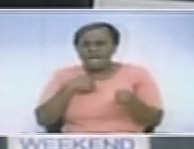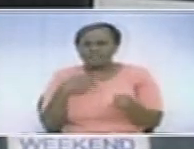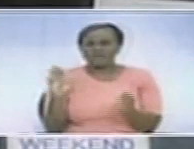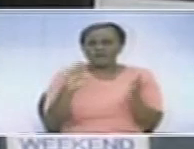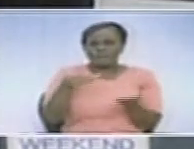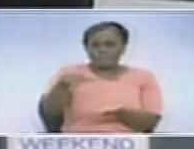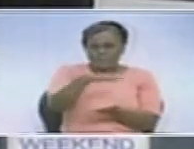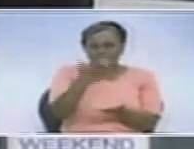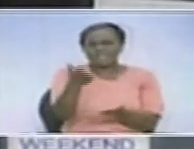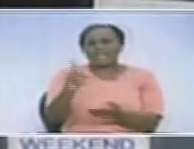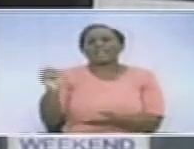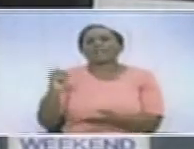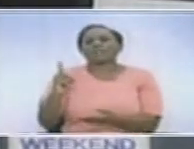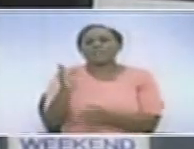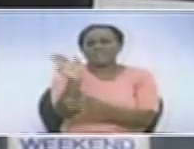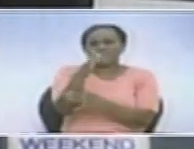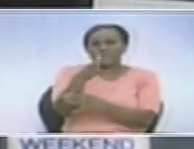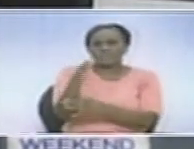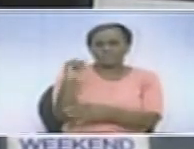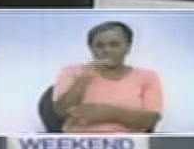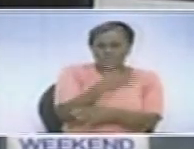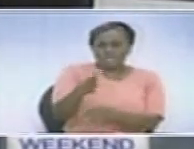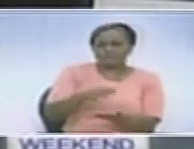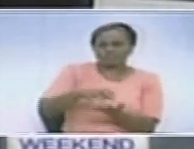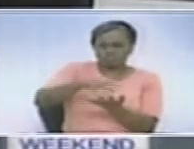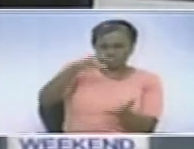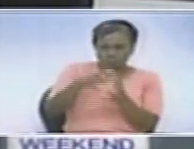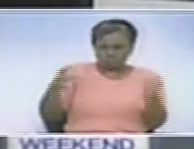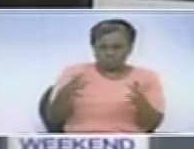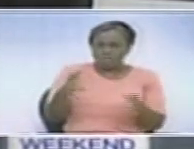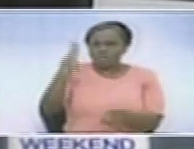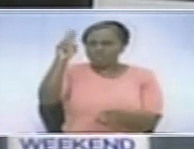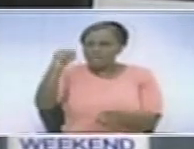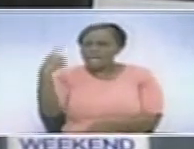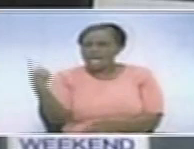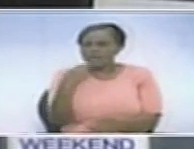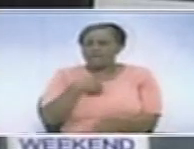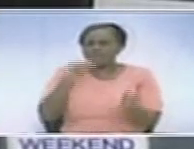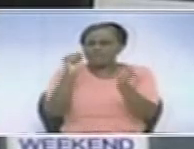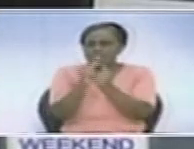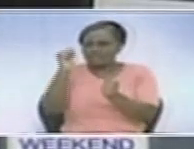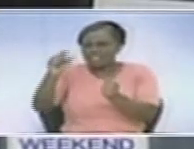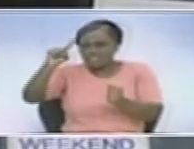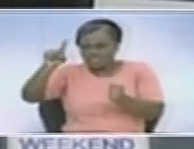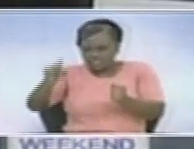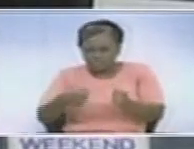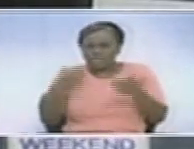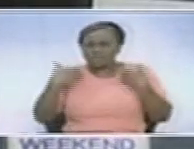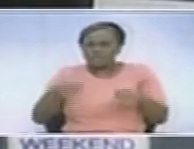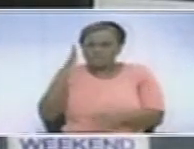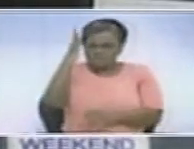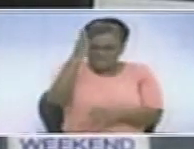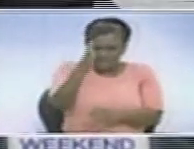The diplomatic presence in Nairobi is growing. At the U.N. alone, we have 15,000 people who directly eat off